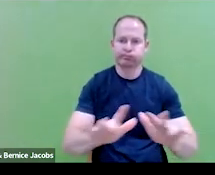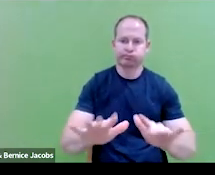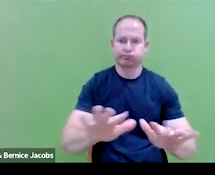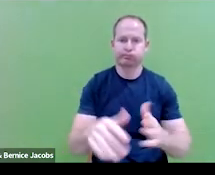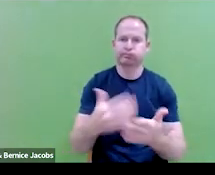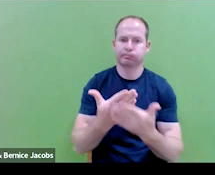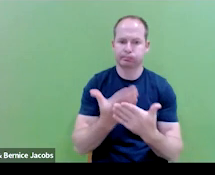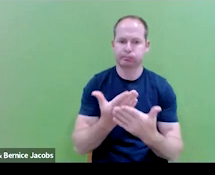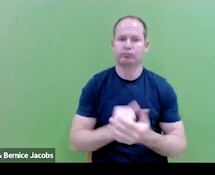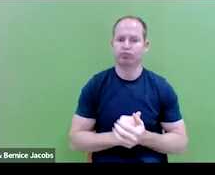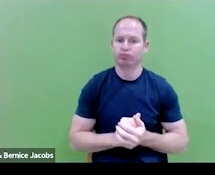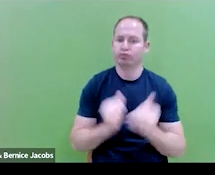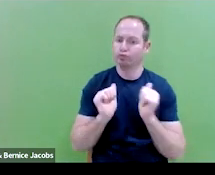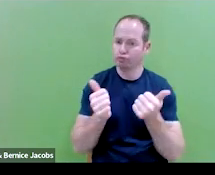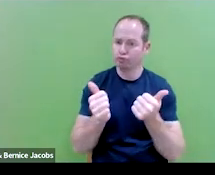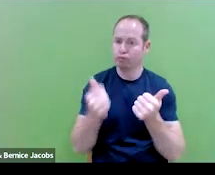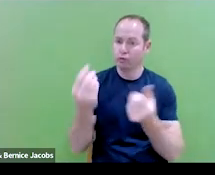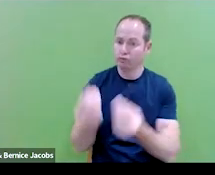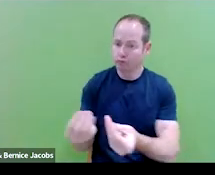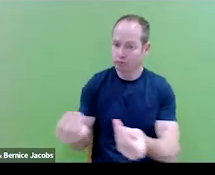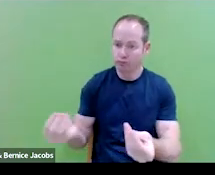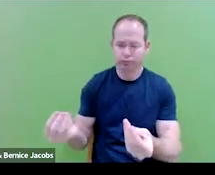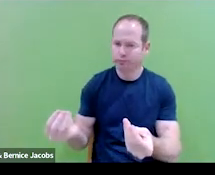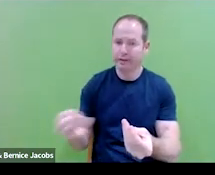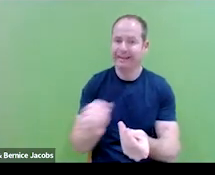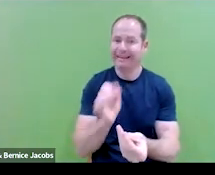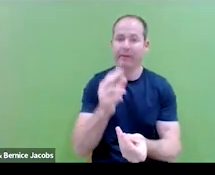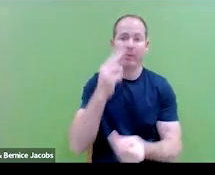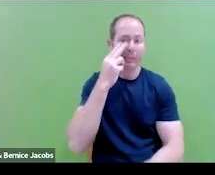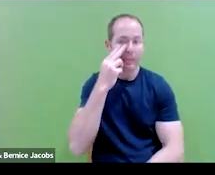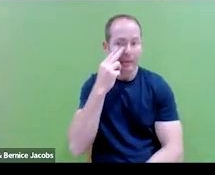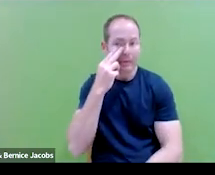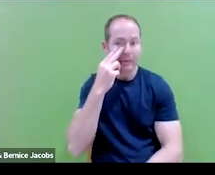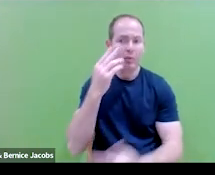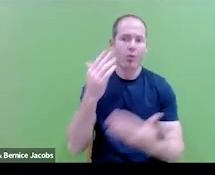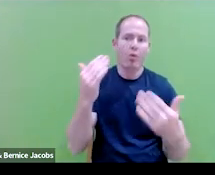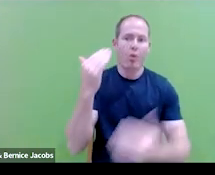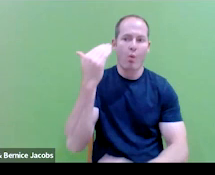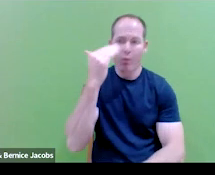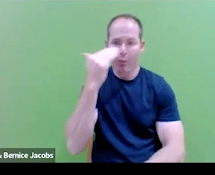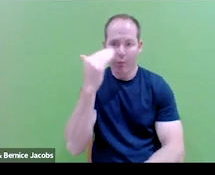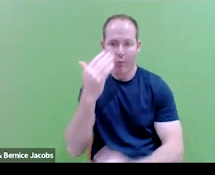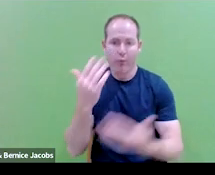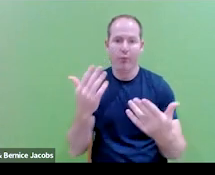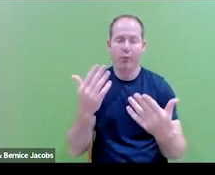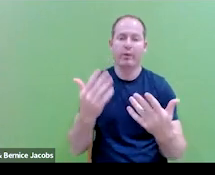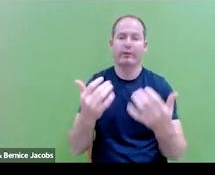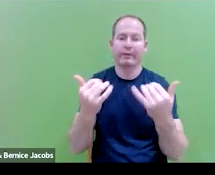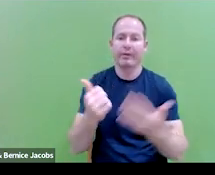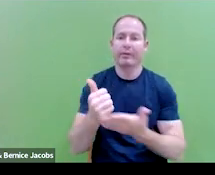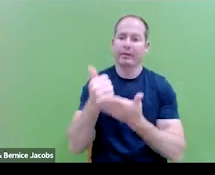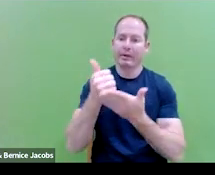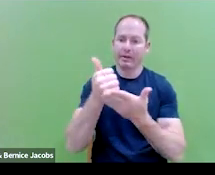great not only for kids, but for anyone with a visual impairment or people who are blind are able to orientate themselves